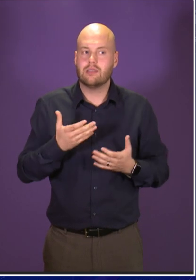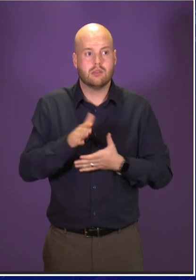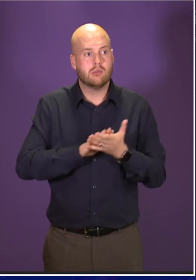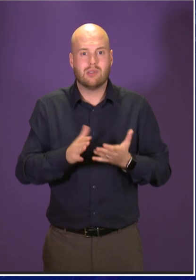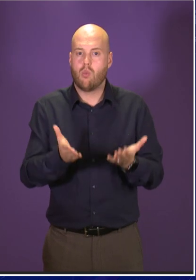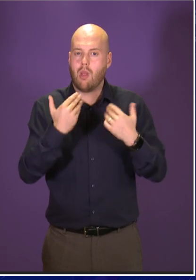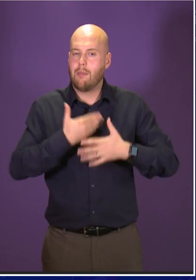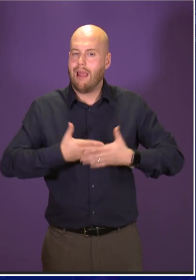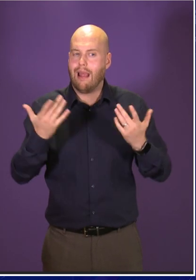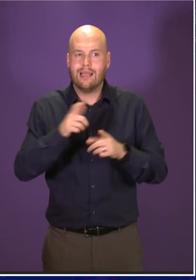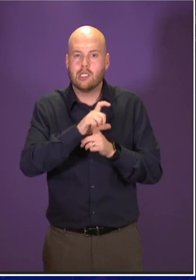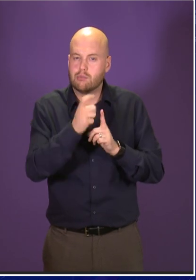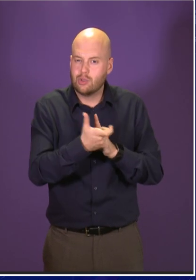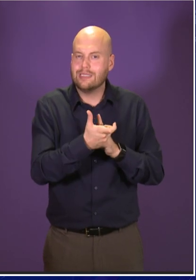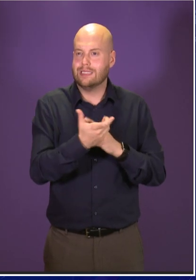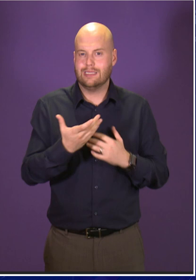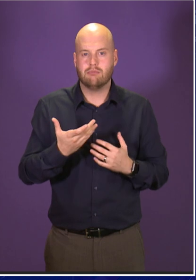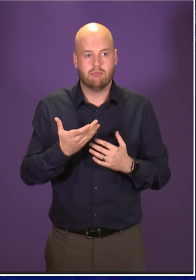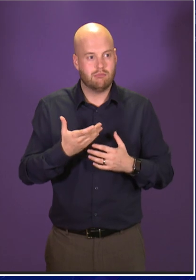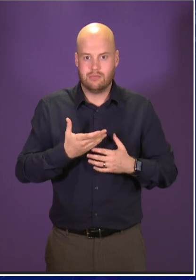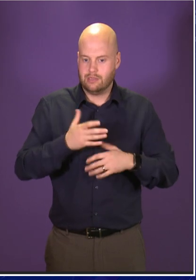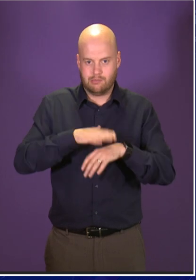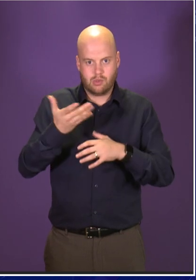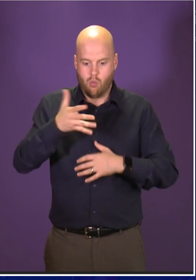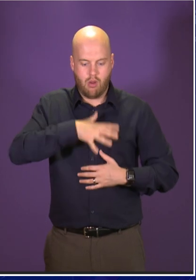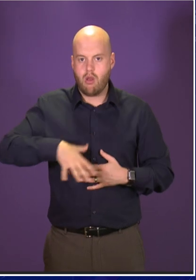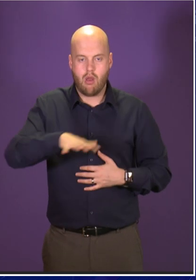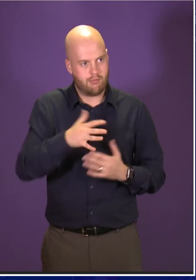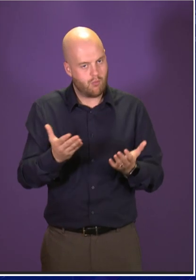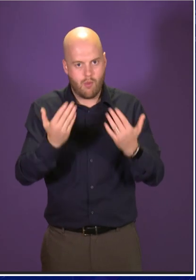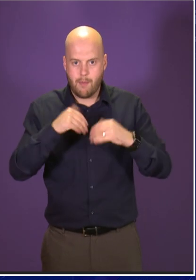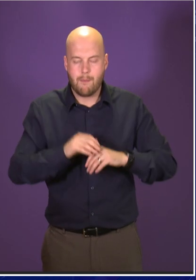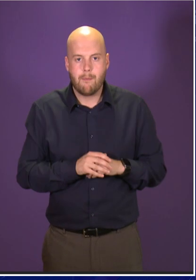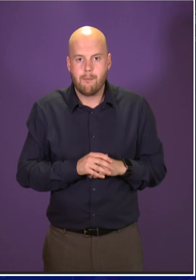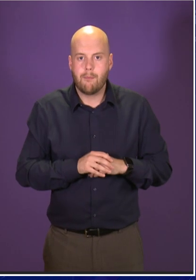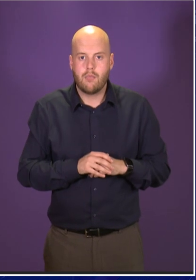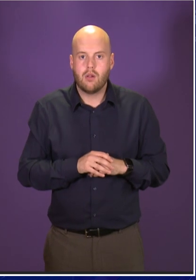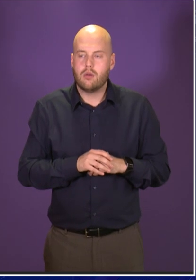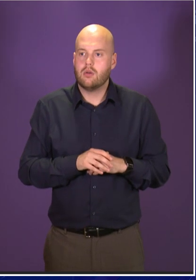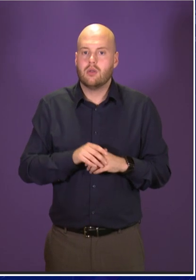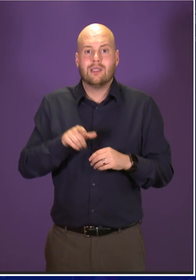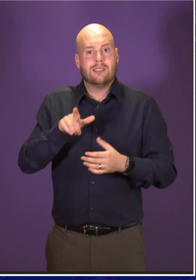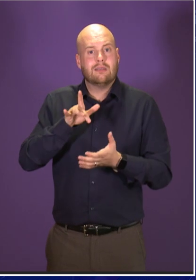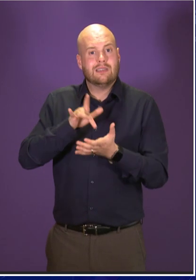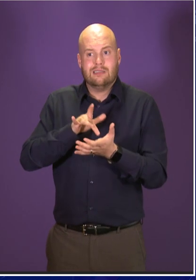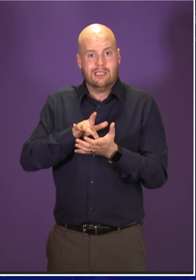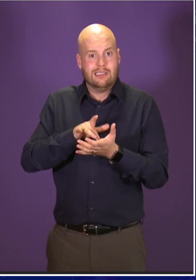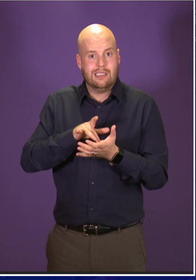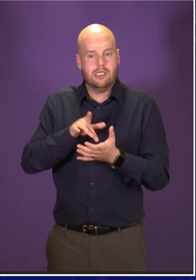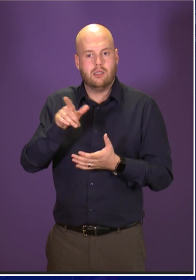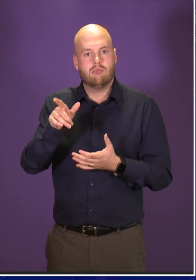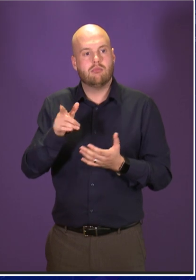neighborhood, on every corner, in every park. A city capable of responding to the anxieties that afflict us